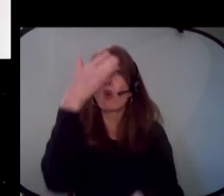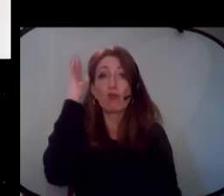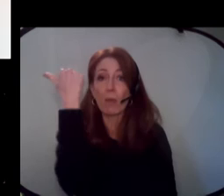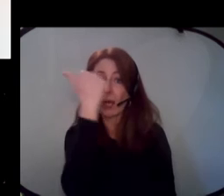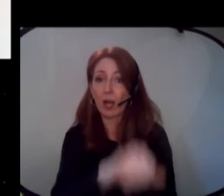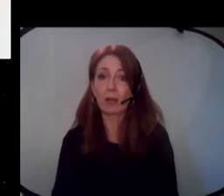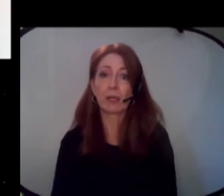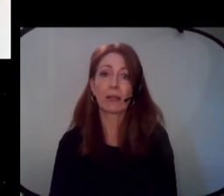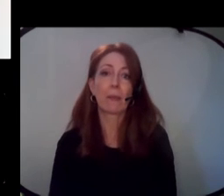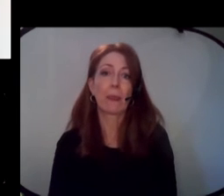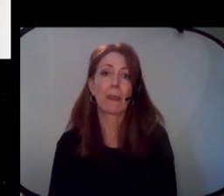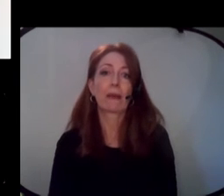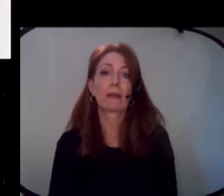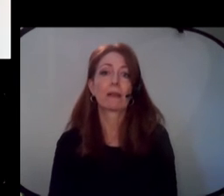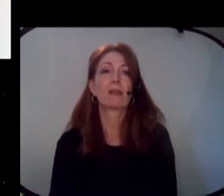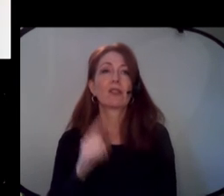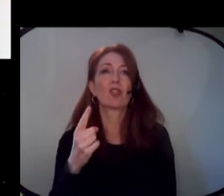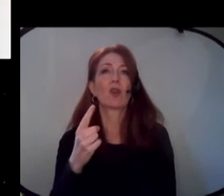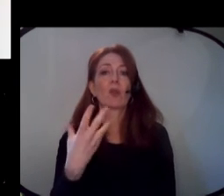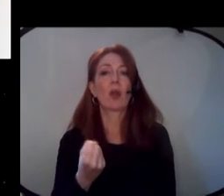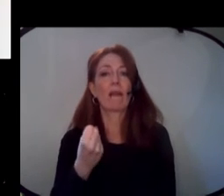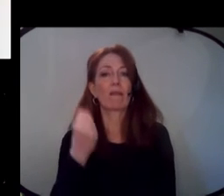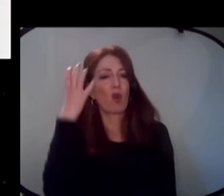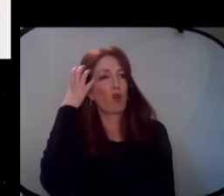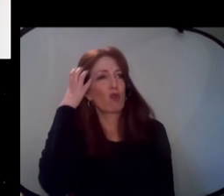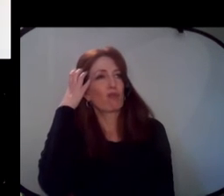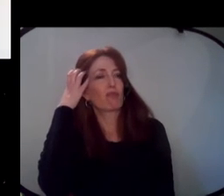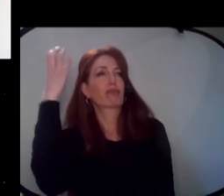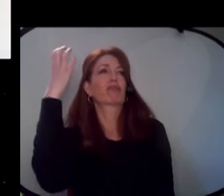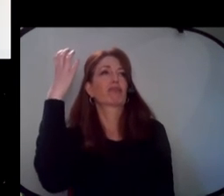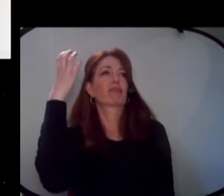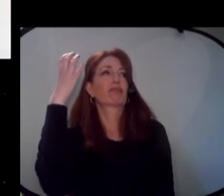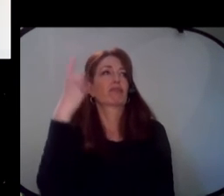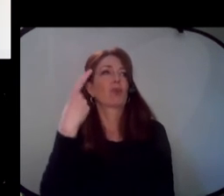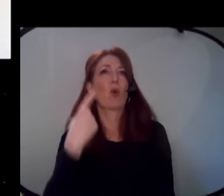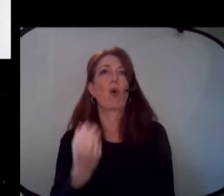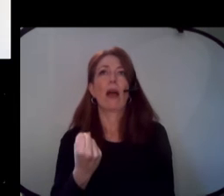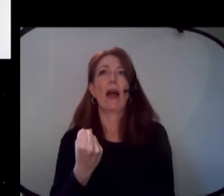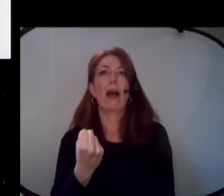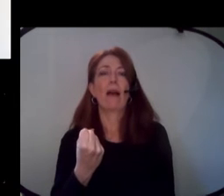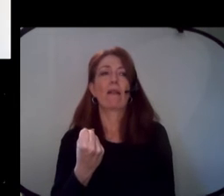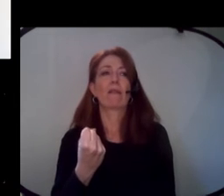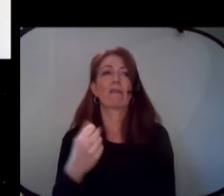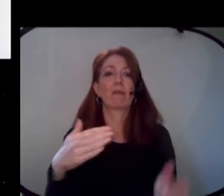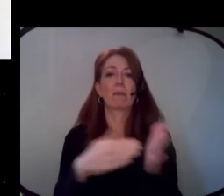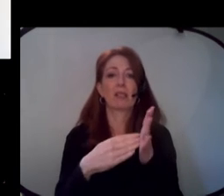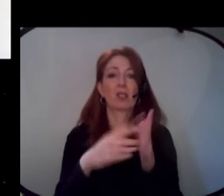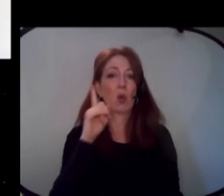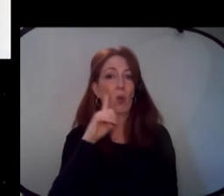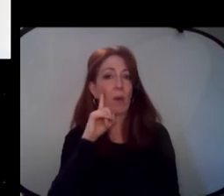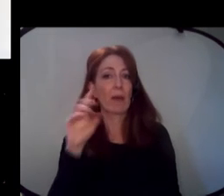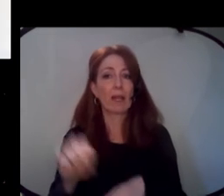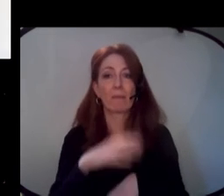dynamics as at a court where you have a Grand Duchess and where you have, Medici women marrying across European